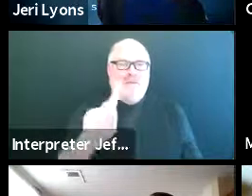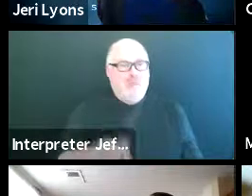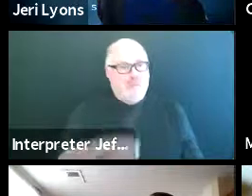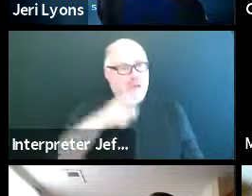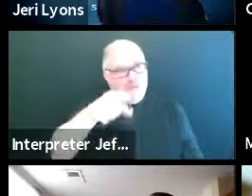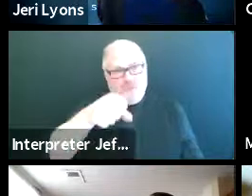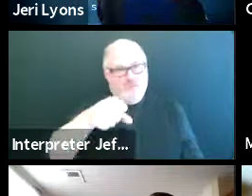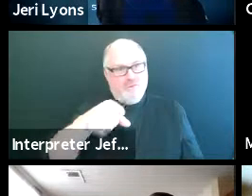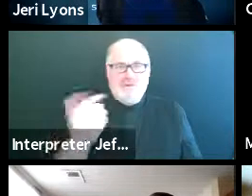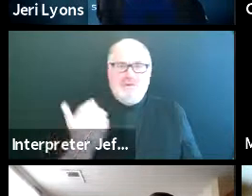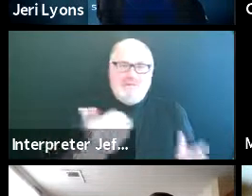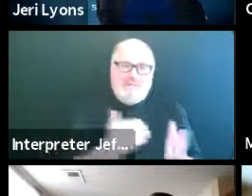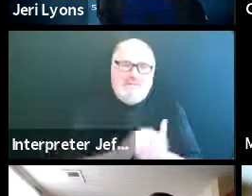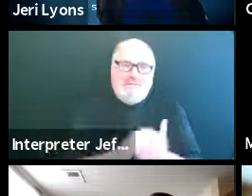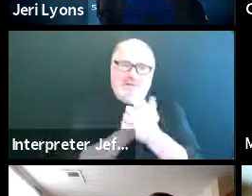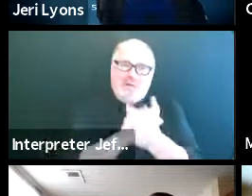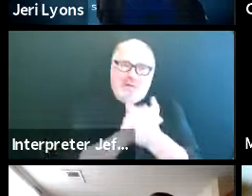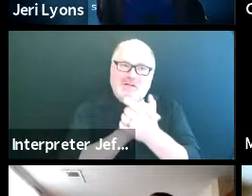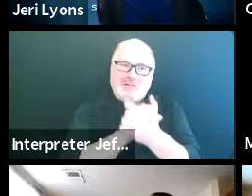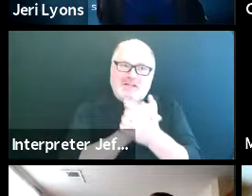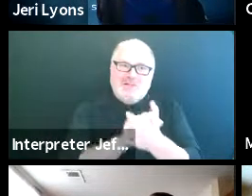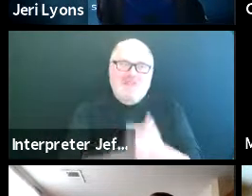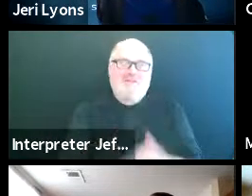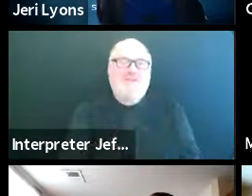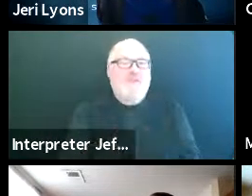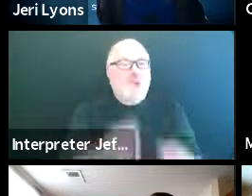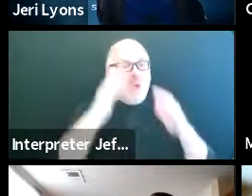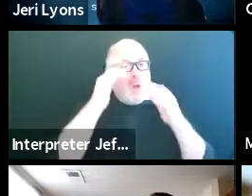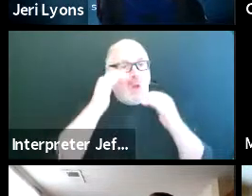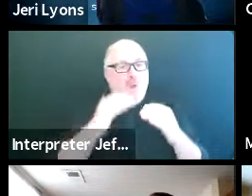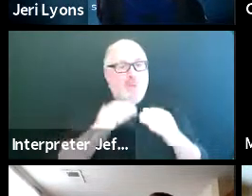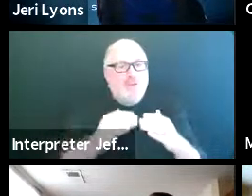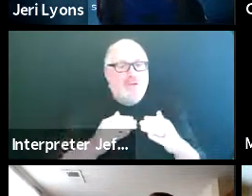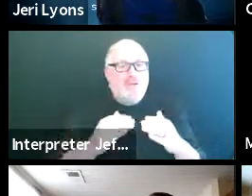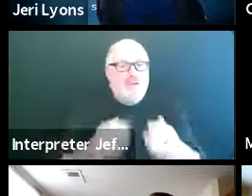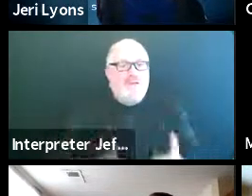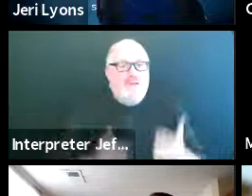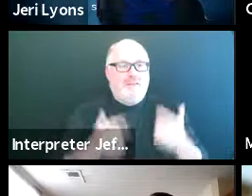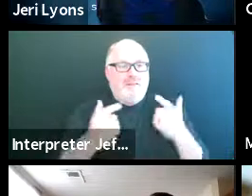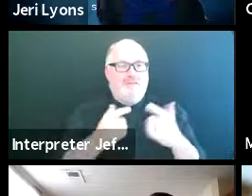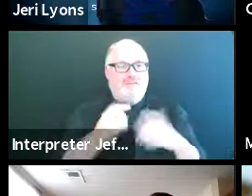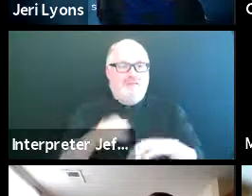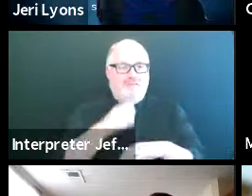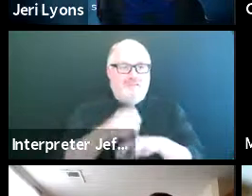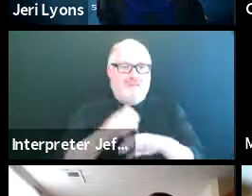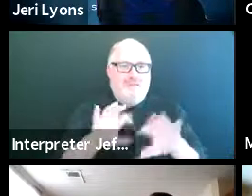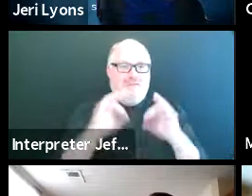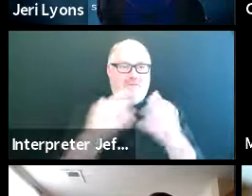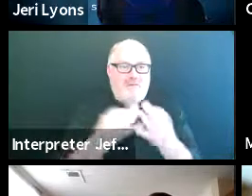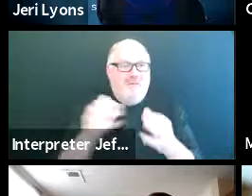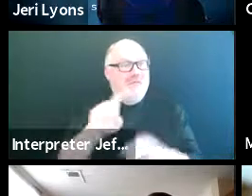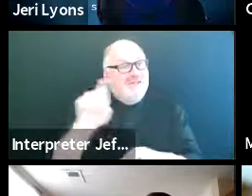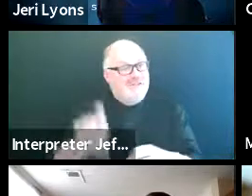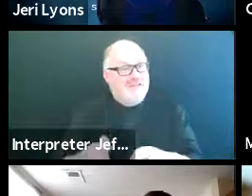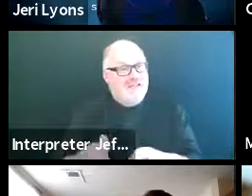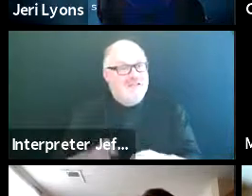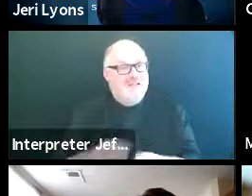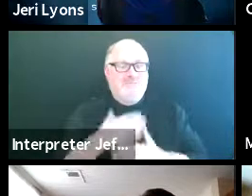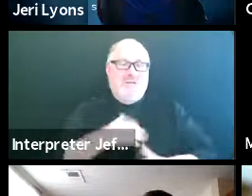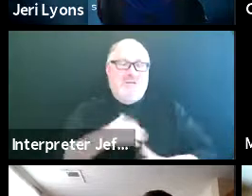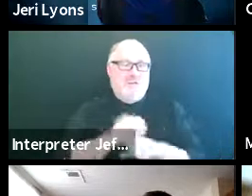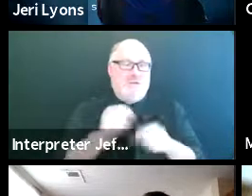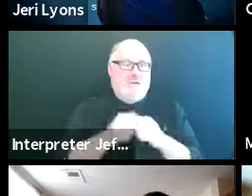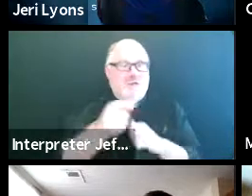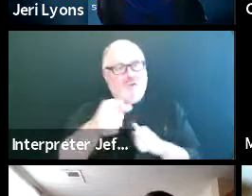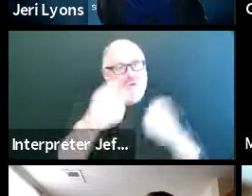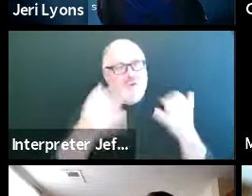you. Again, congratulations. And I hope you enjoy life with your fiance and family in Texas. It's been a pleasure working with you. You